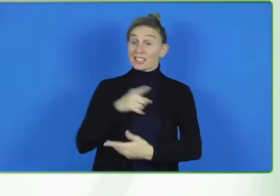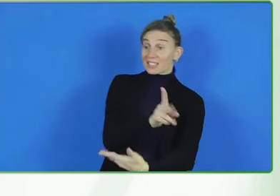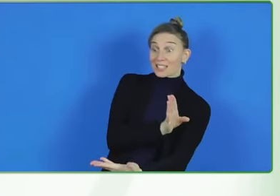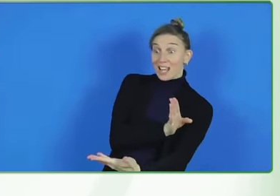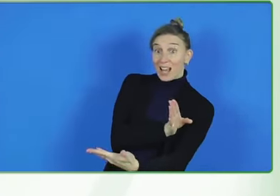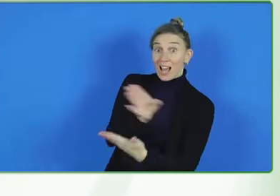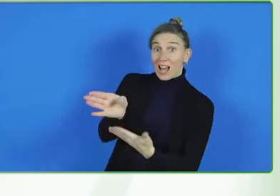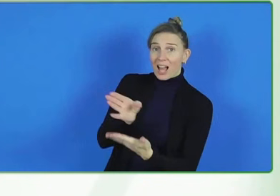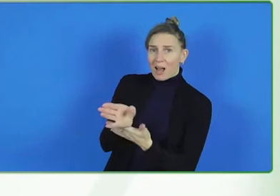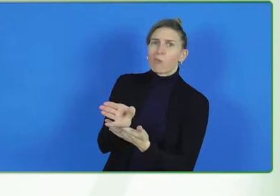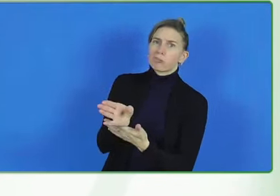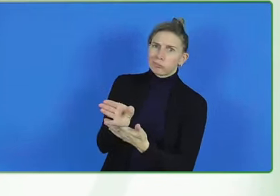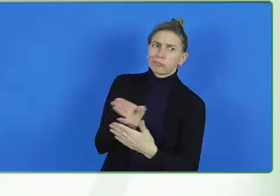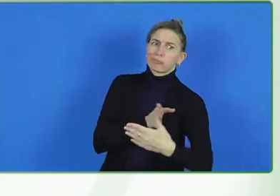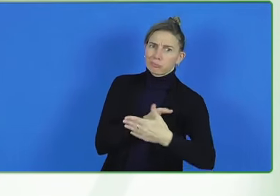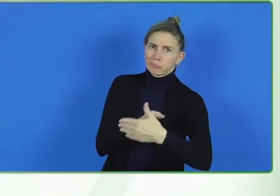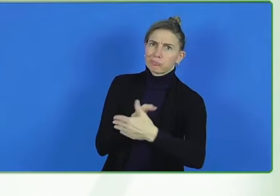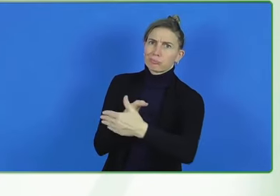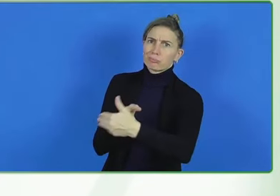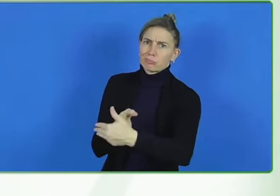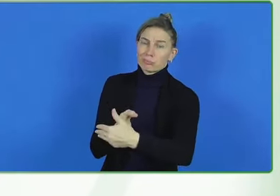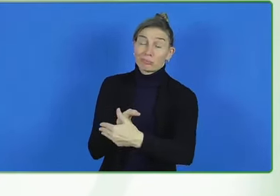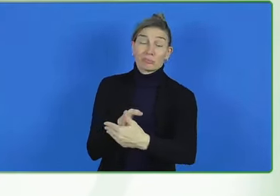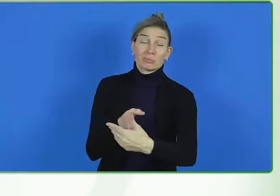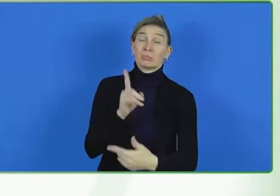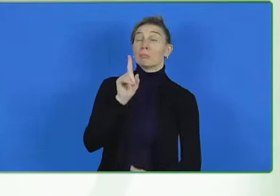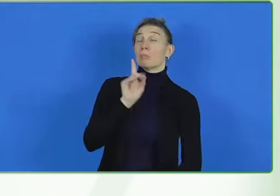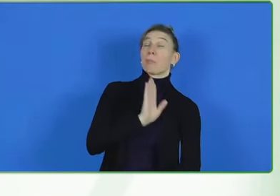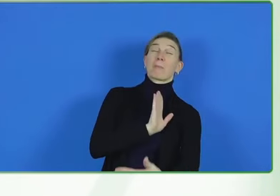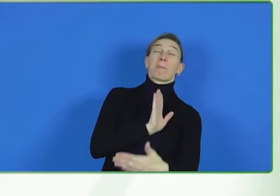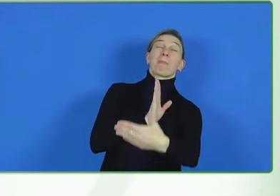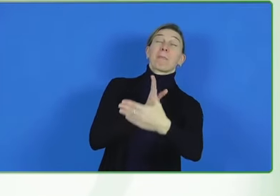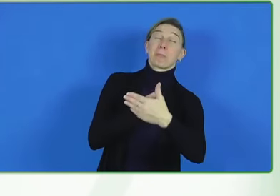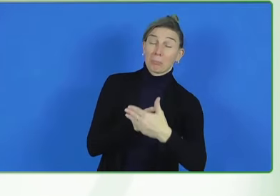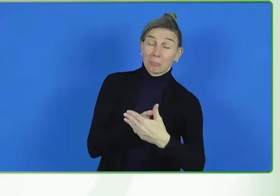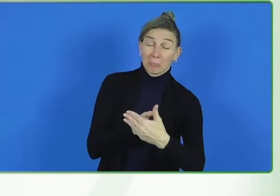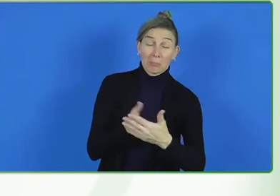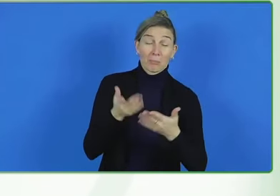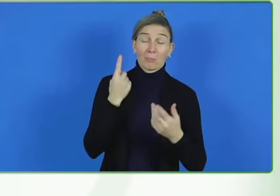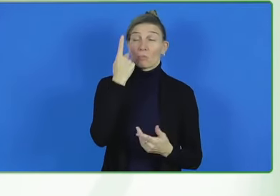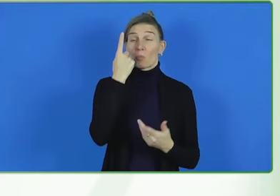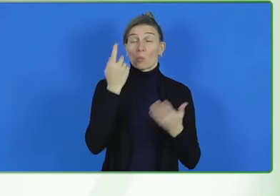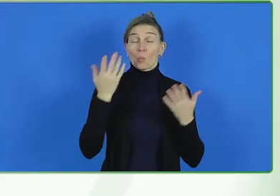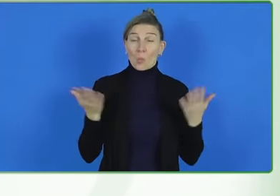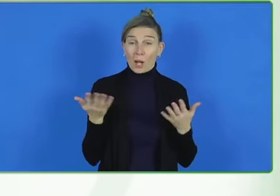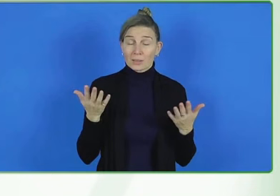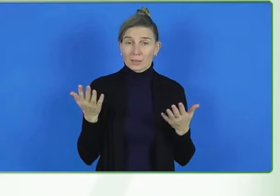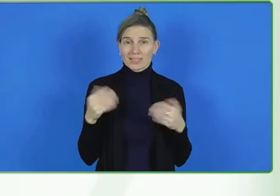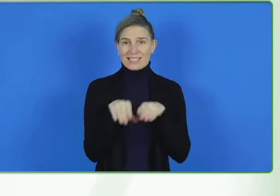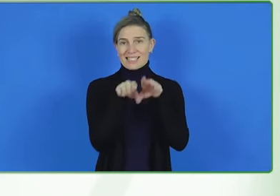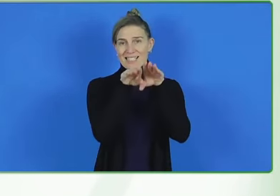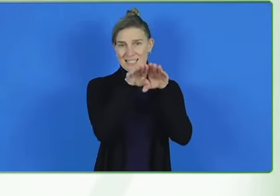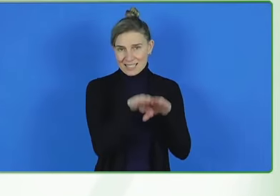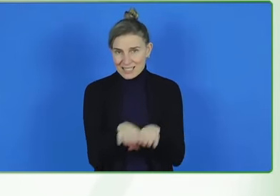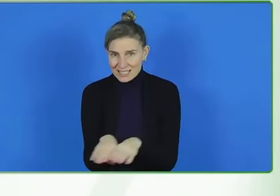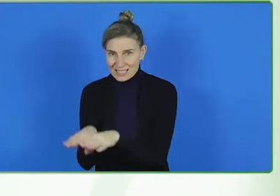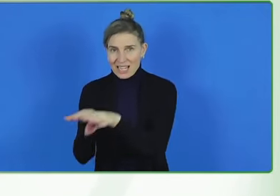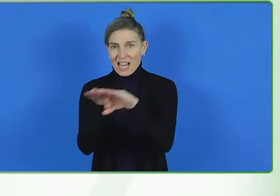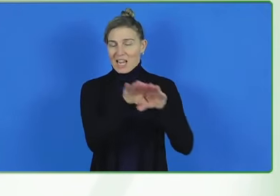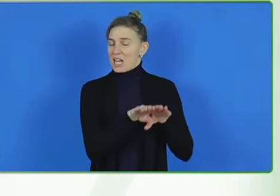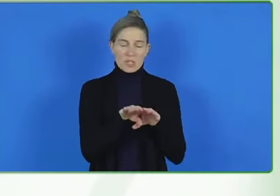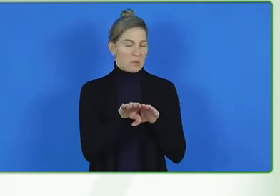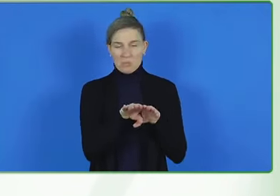of the big obstacles is the lack of standard, because there are proprietary solutions that are not